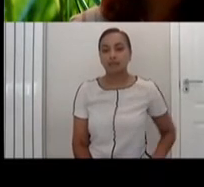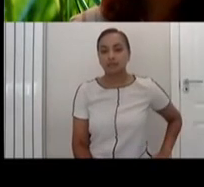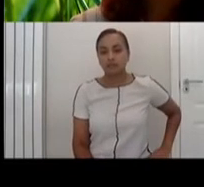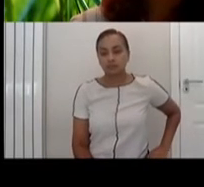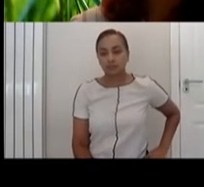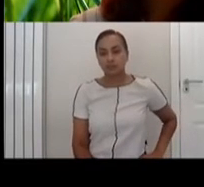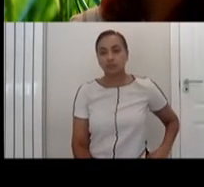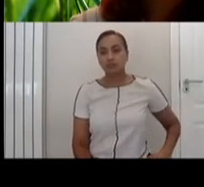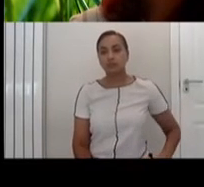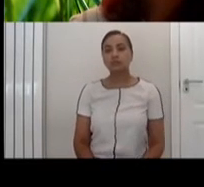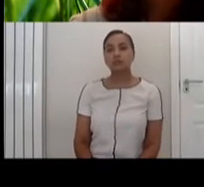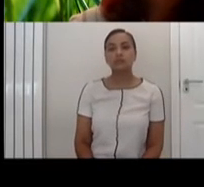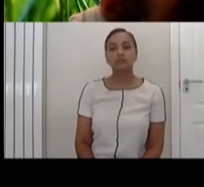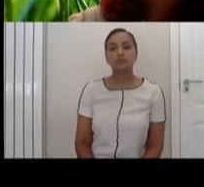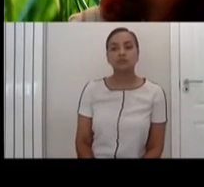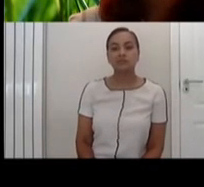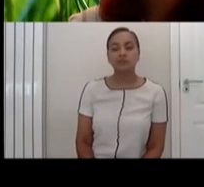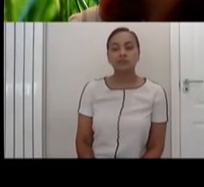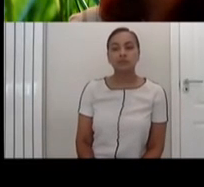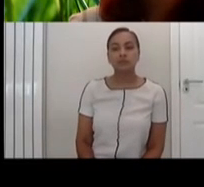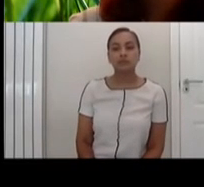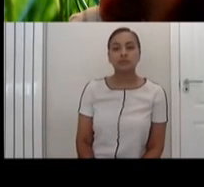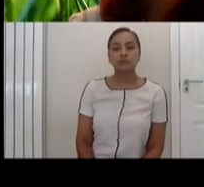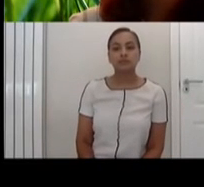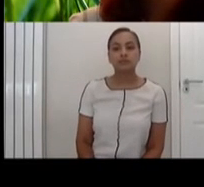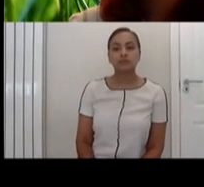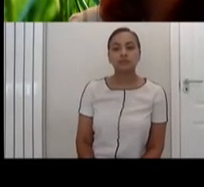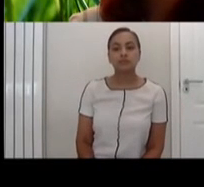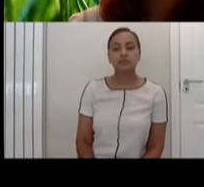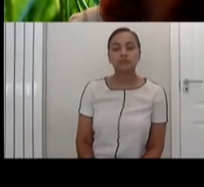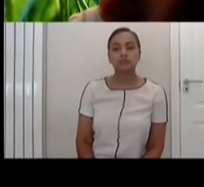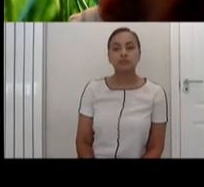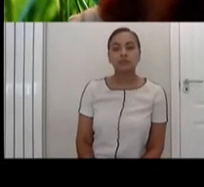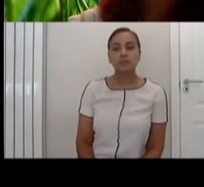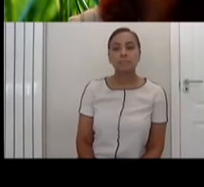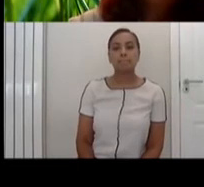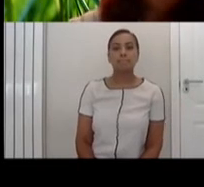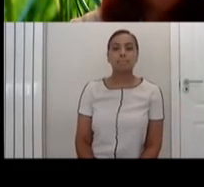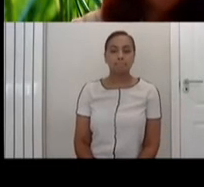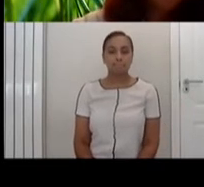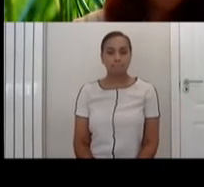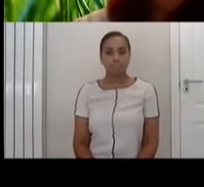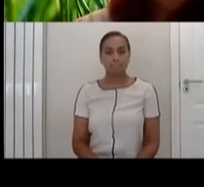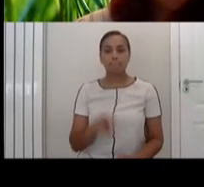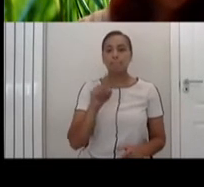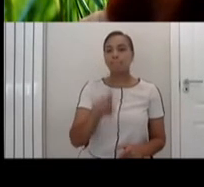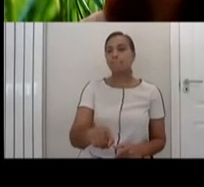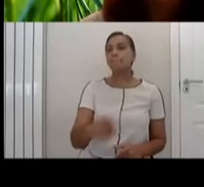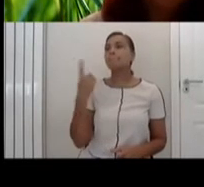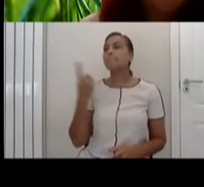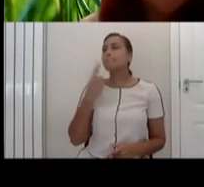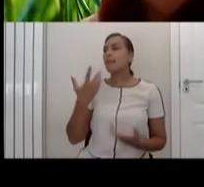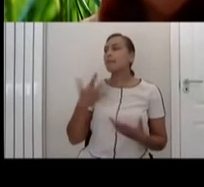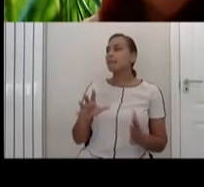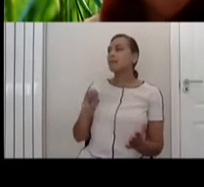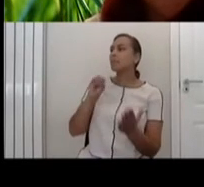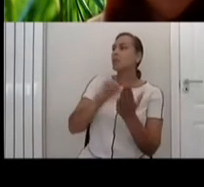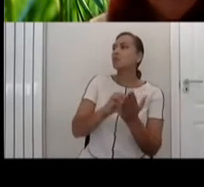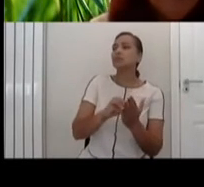these reports, Emma's kindly added in the link. So, like we planned